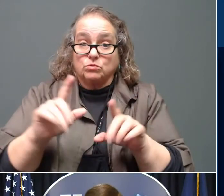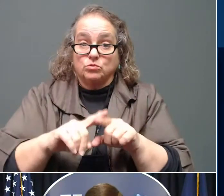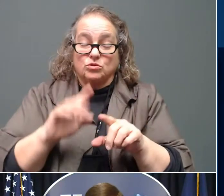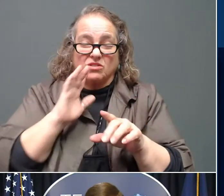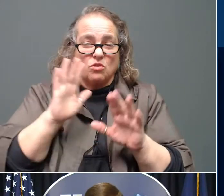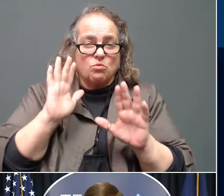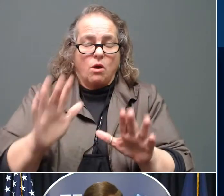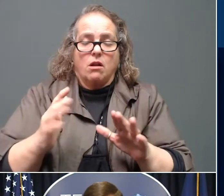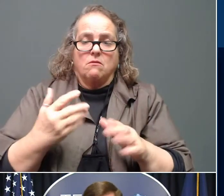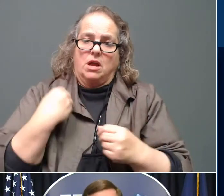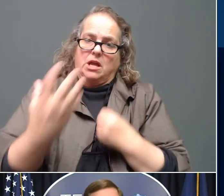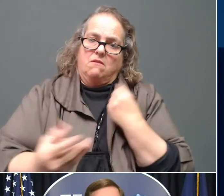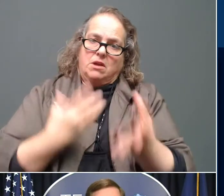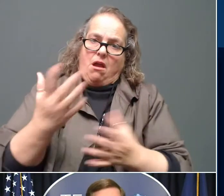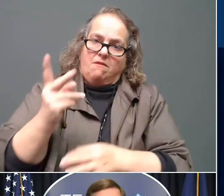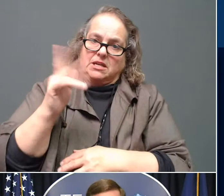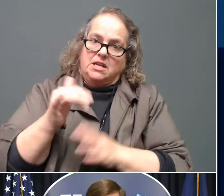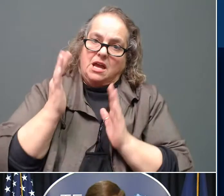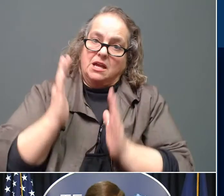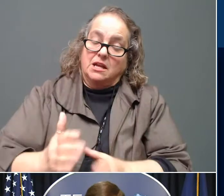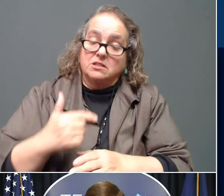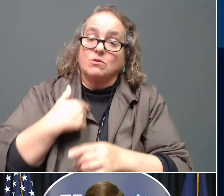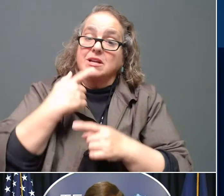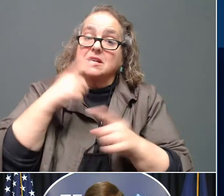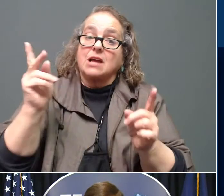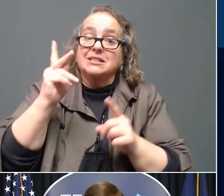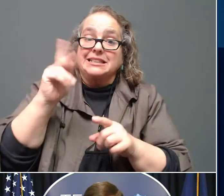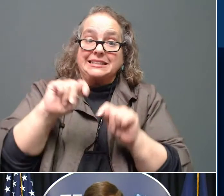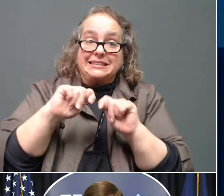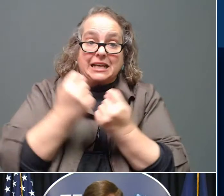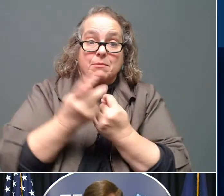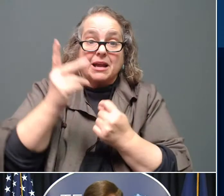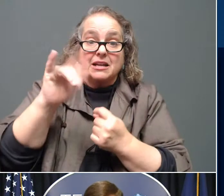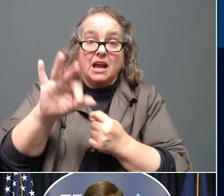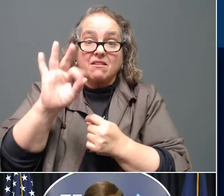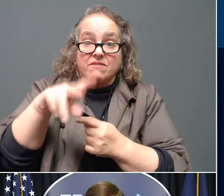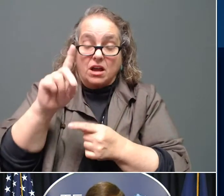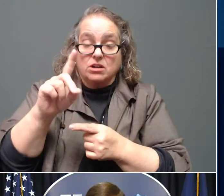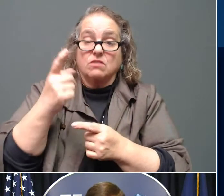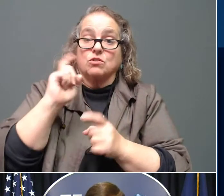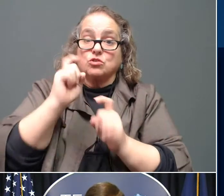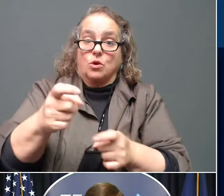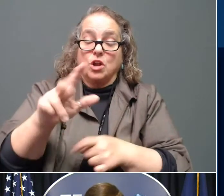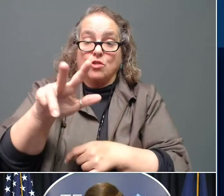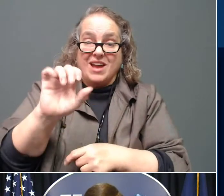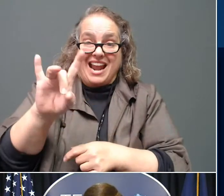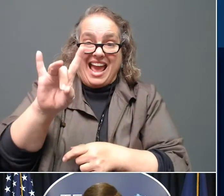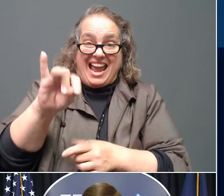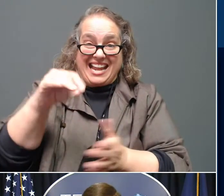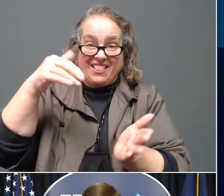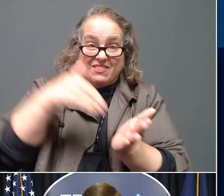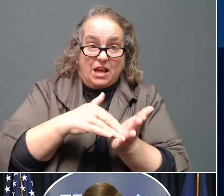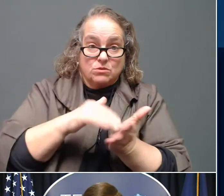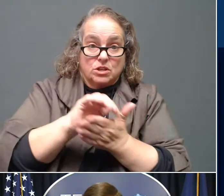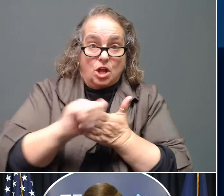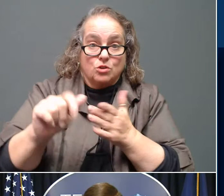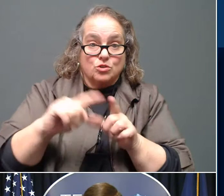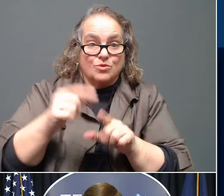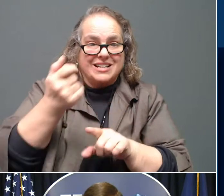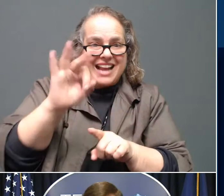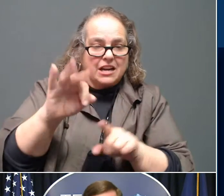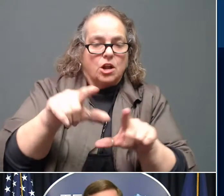Kentuckians, today I get to announce the Team Kentucky Fund is donating $380,000 to 19 local nonprofits